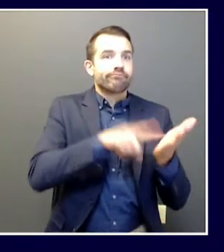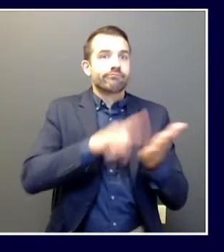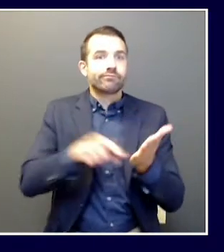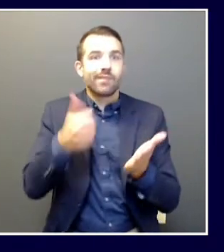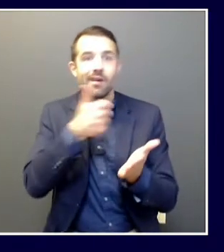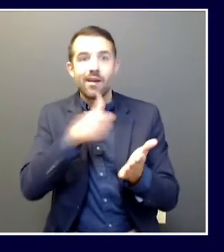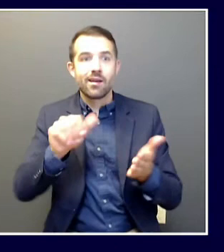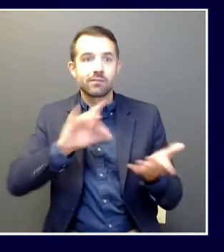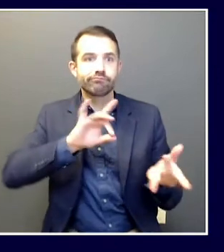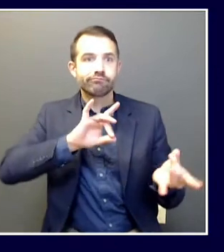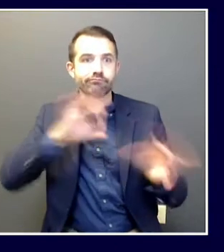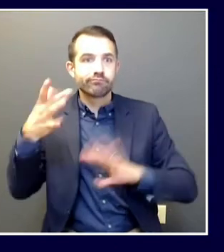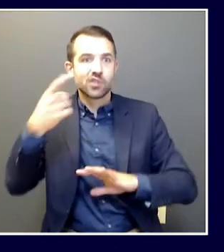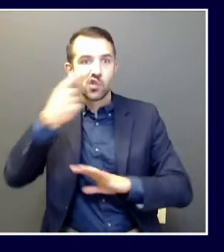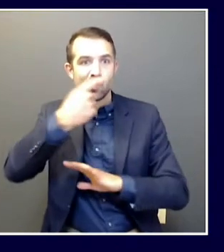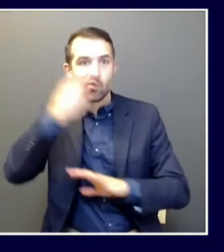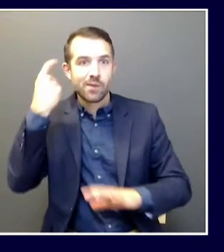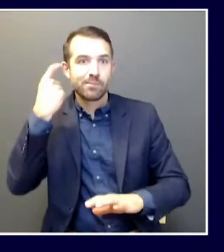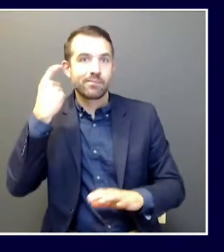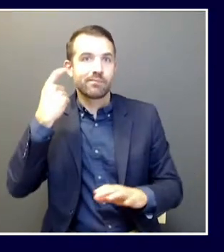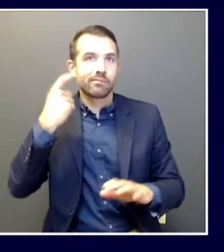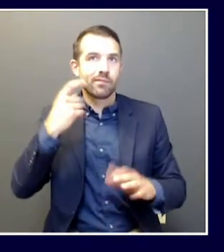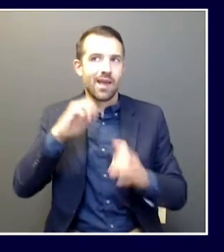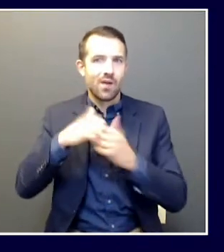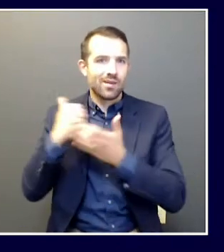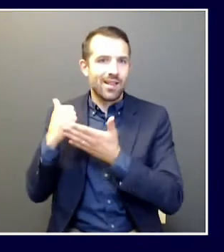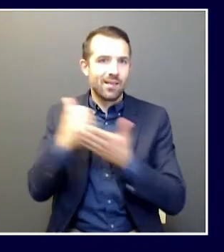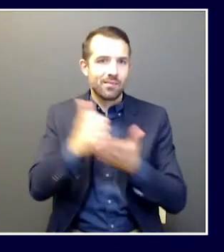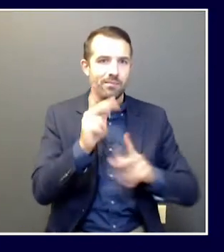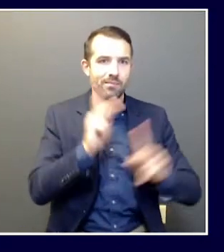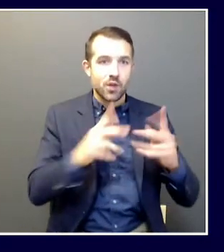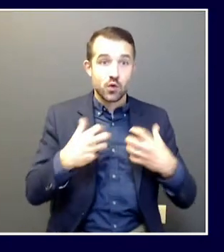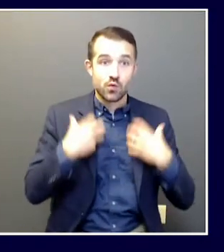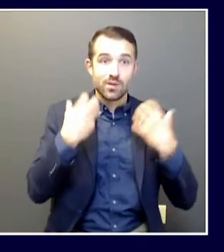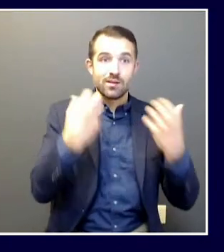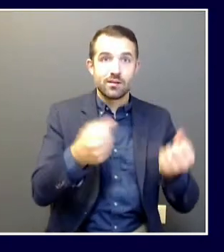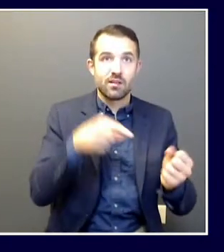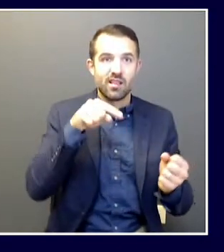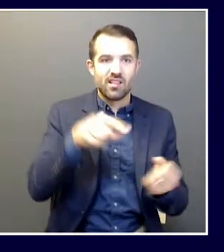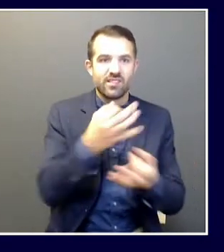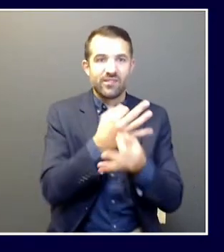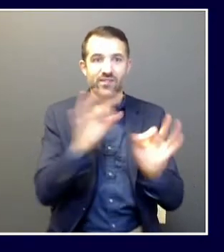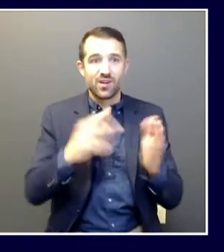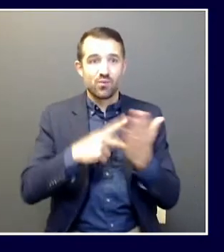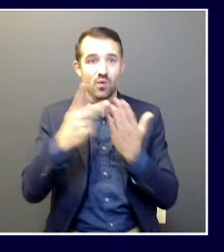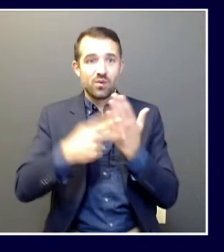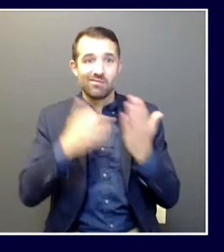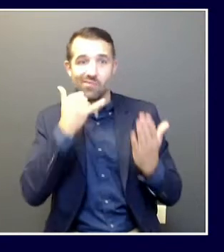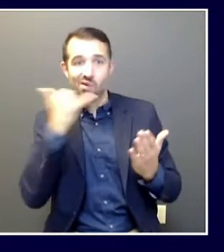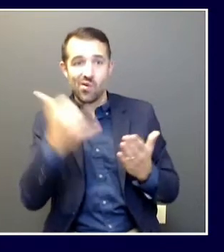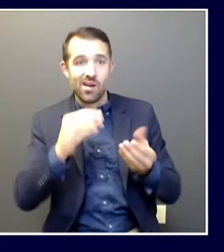that. Strengthen Me is free for Maine people. If anybody is interested in calling, our number is